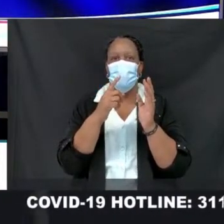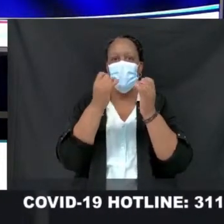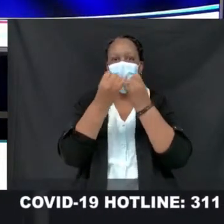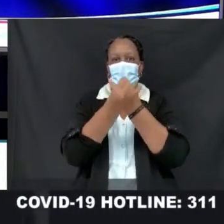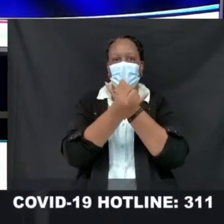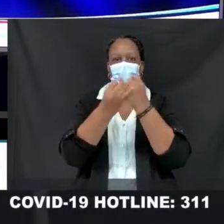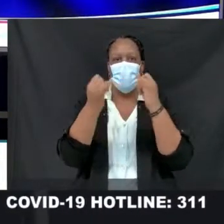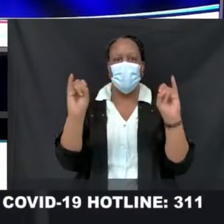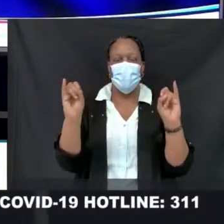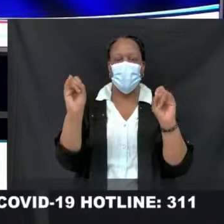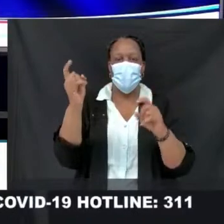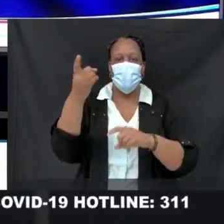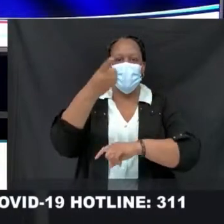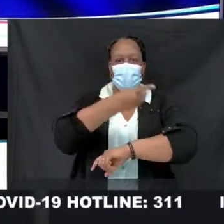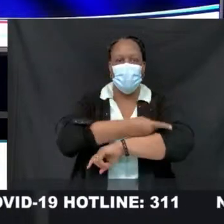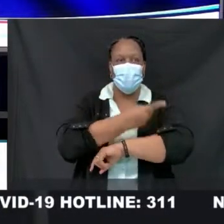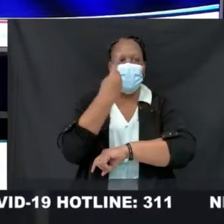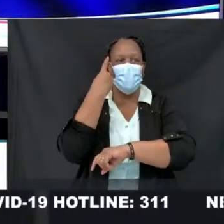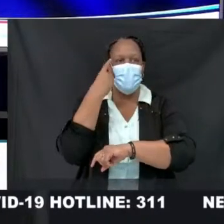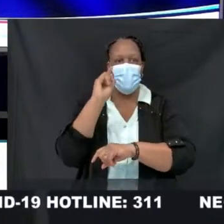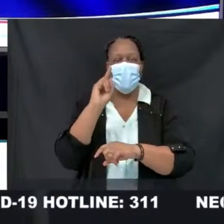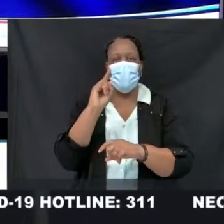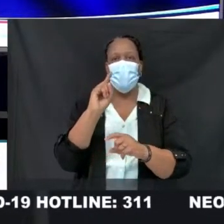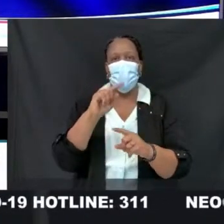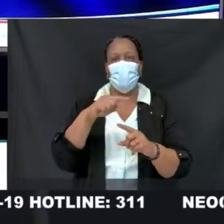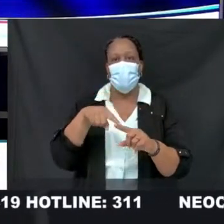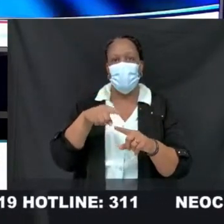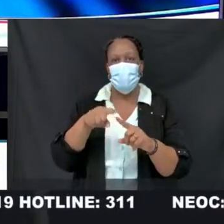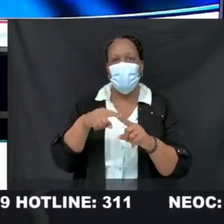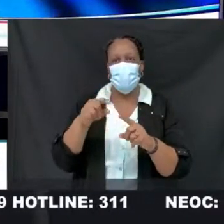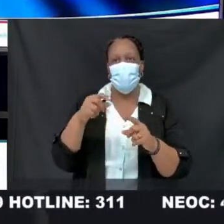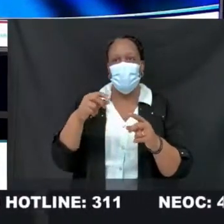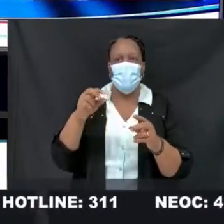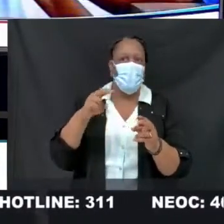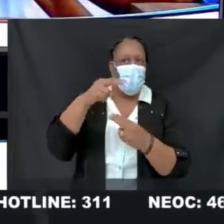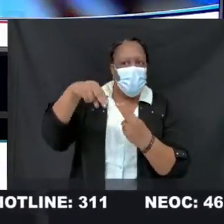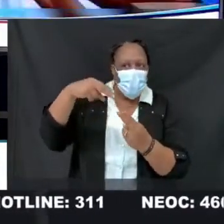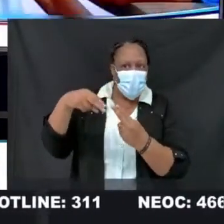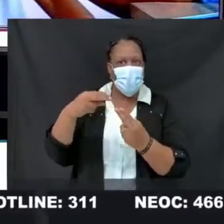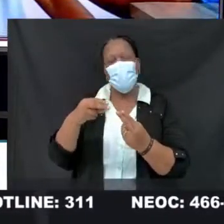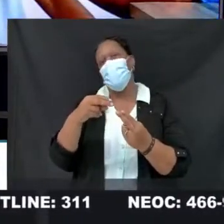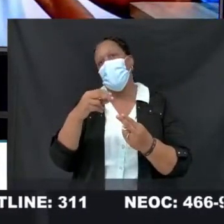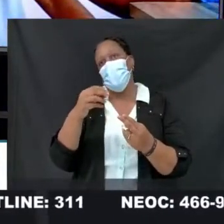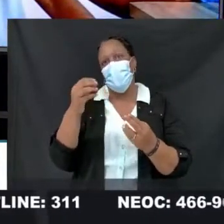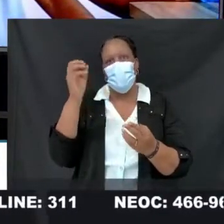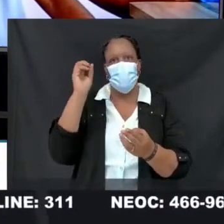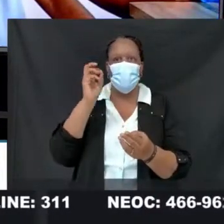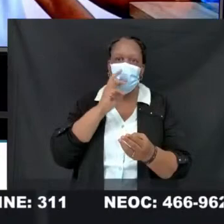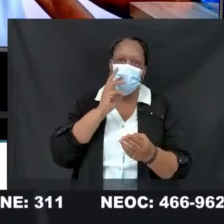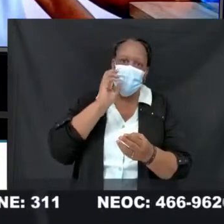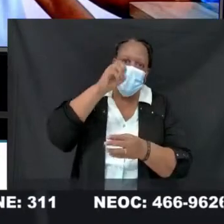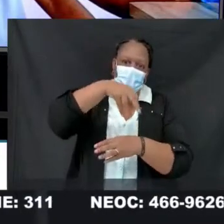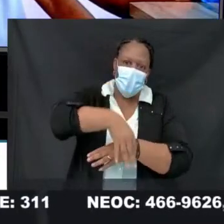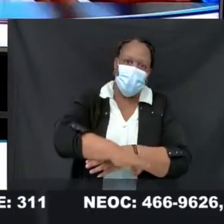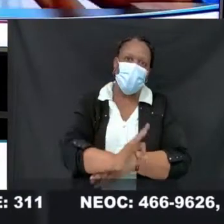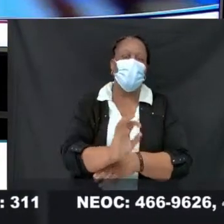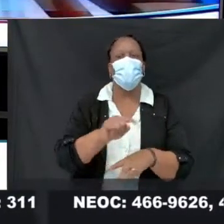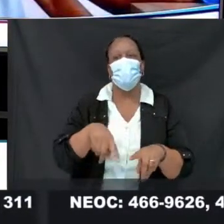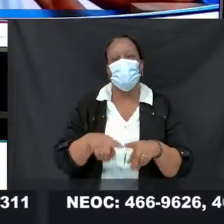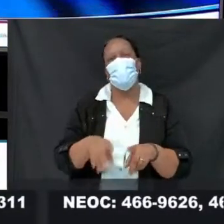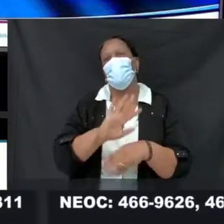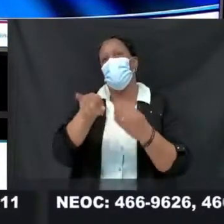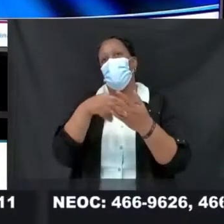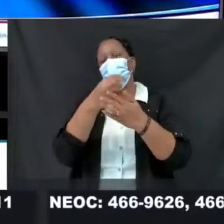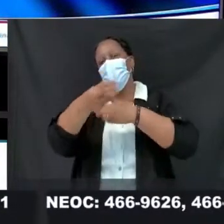Day for Disaster Risk Reduction, which is acknowledged by over 150 countries around the